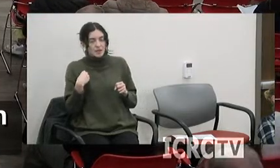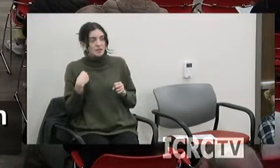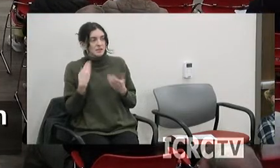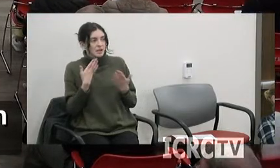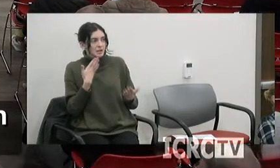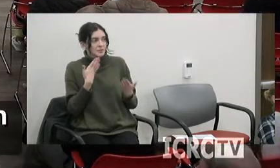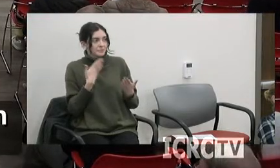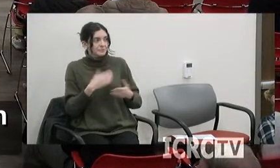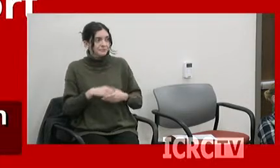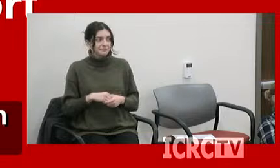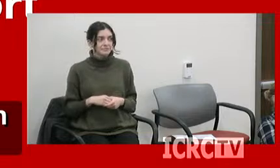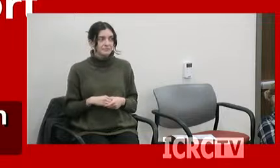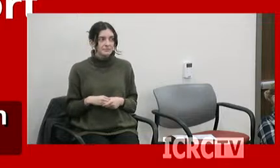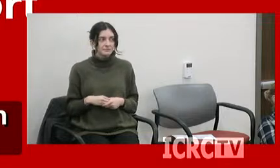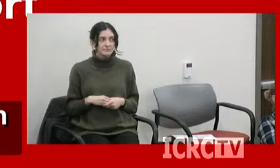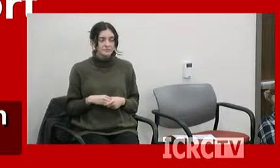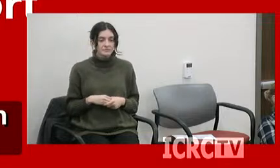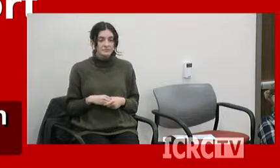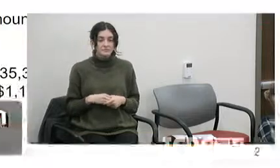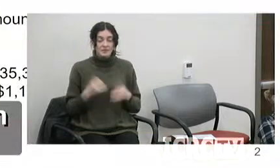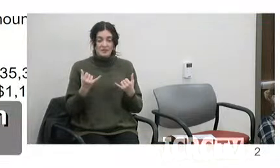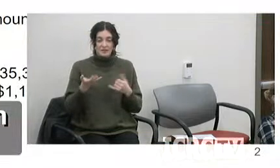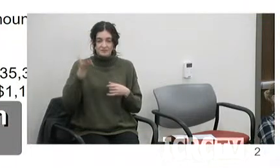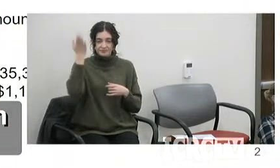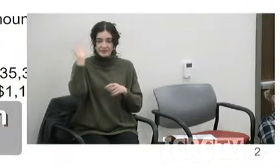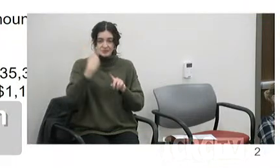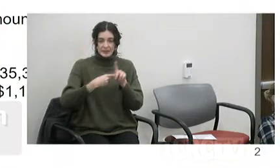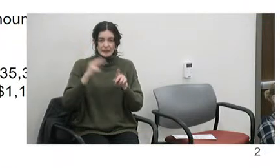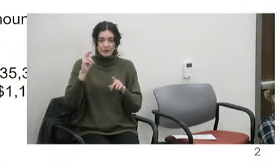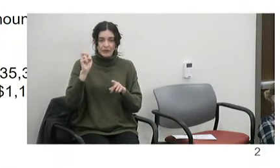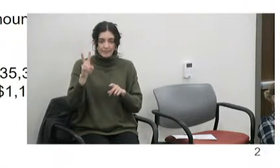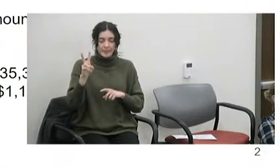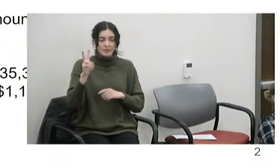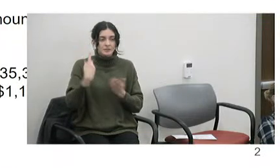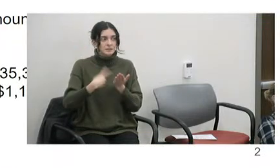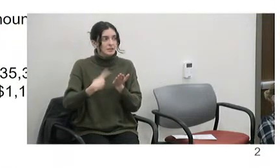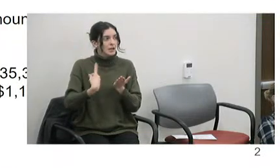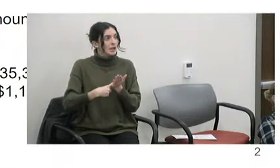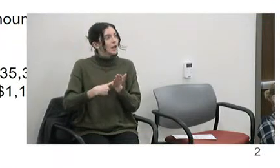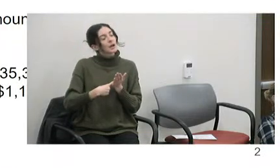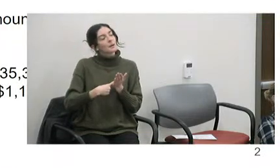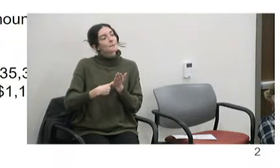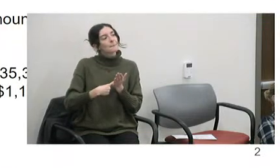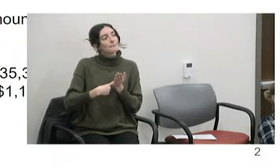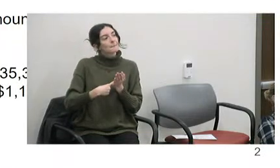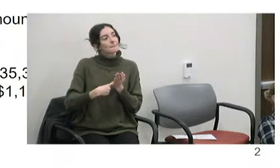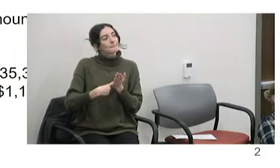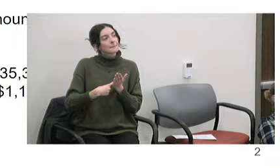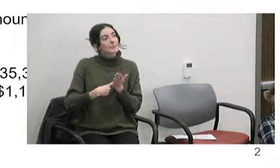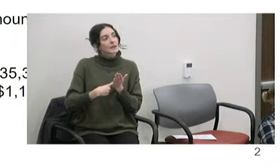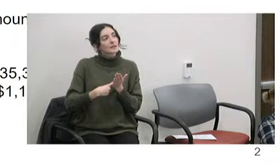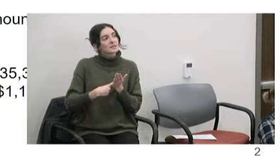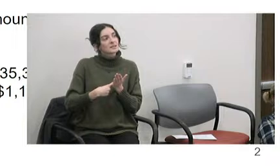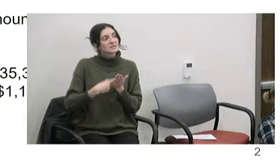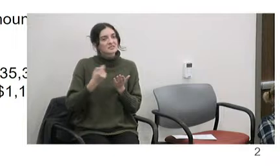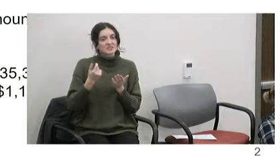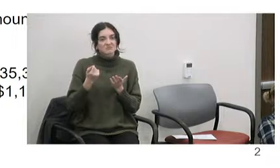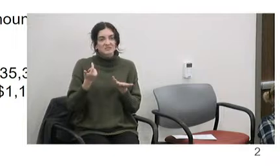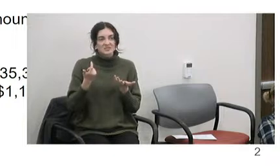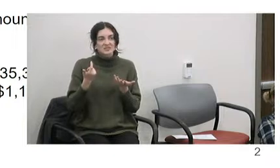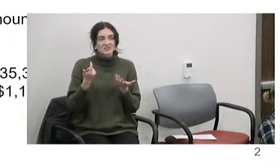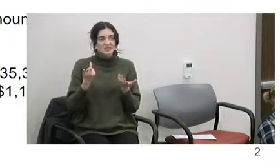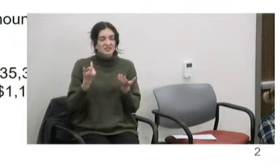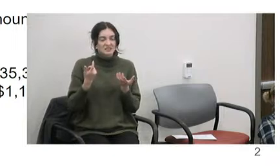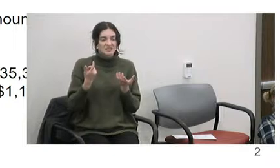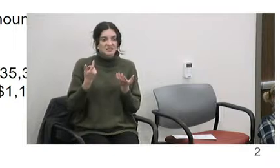As we look at November, it's a little bit uneventful in some